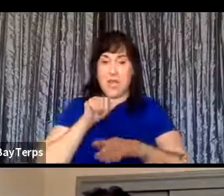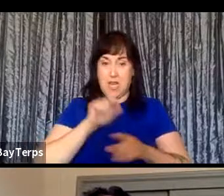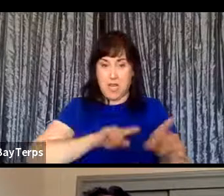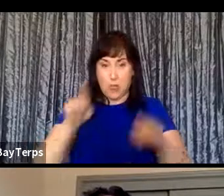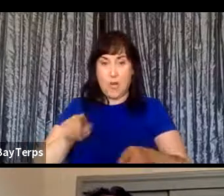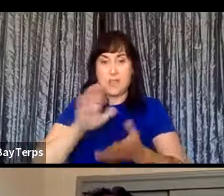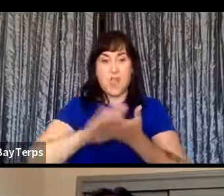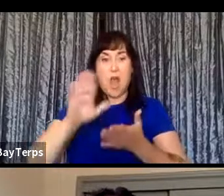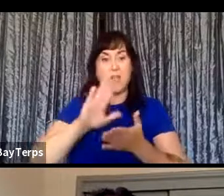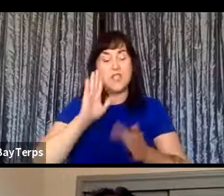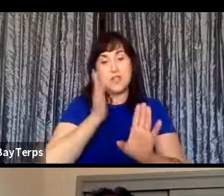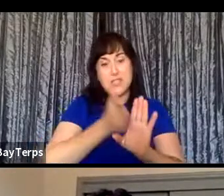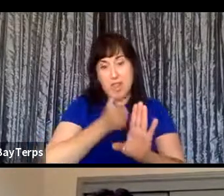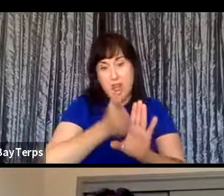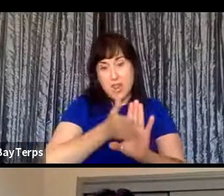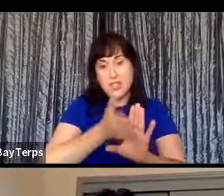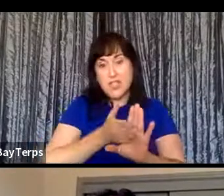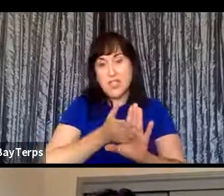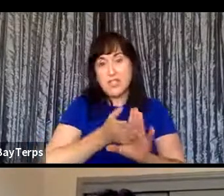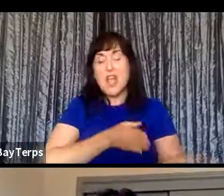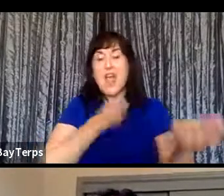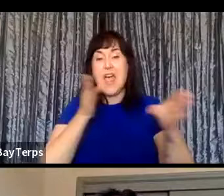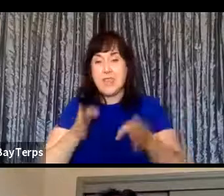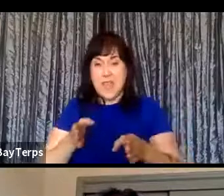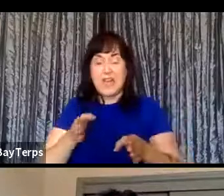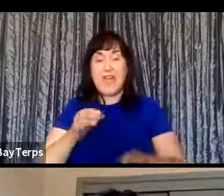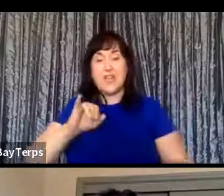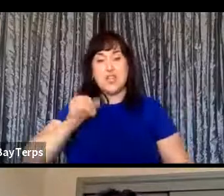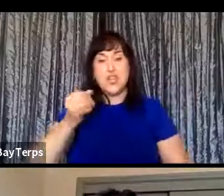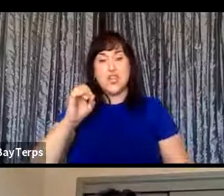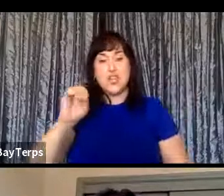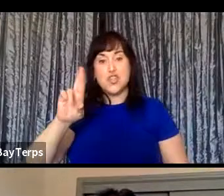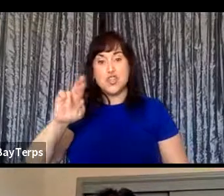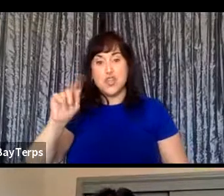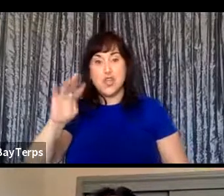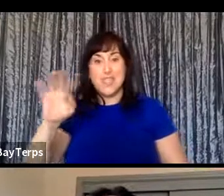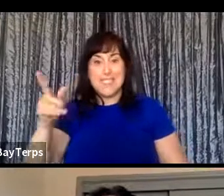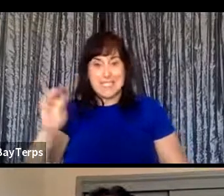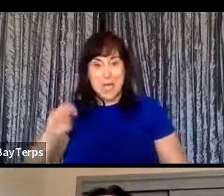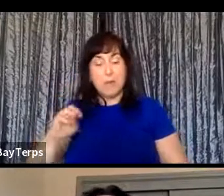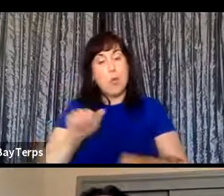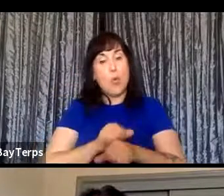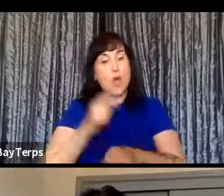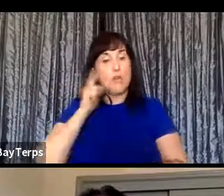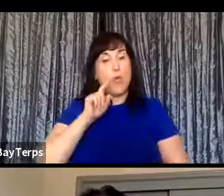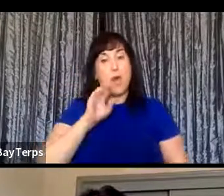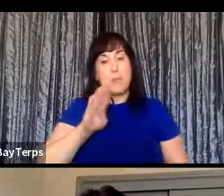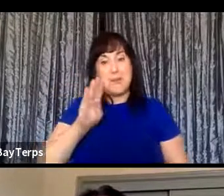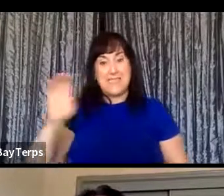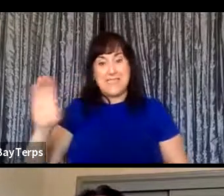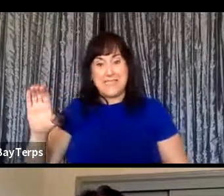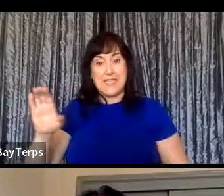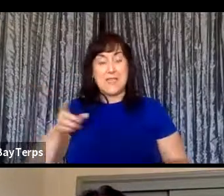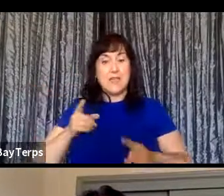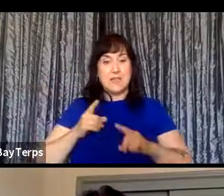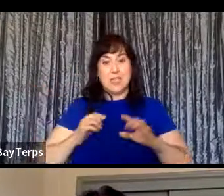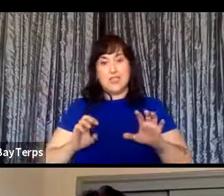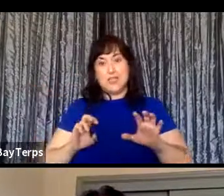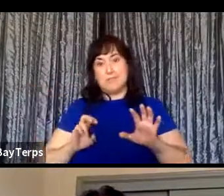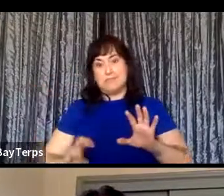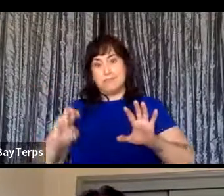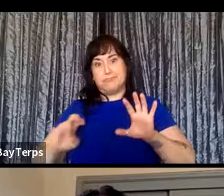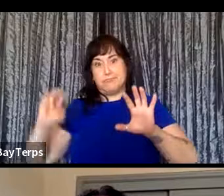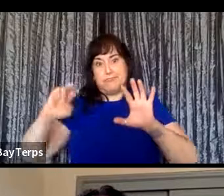psychology degree. From there, I did a postgrad in journalism. Ended up working for the BBC. Worked my way up from being a trainee to being